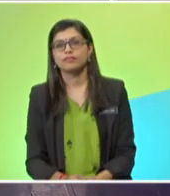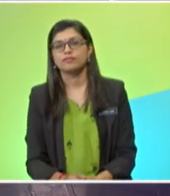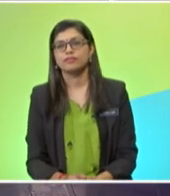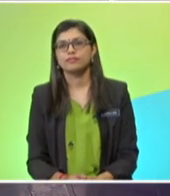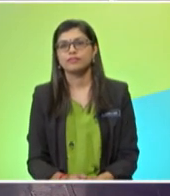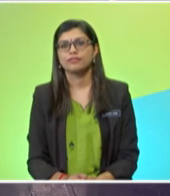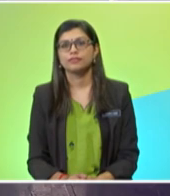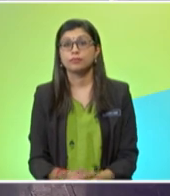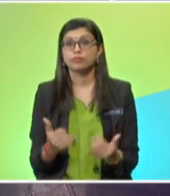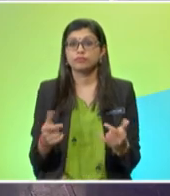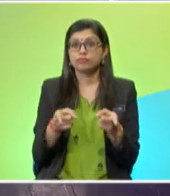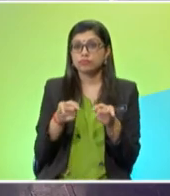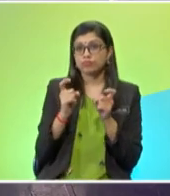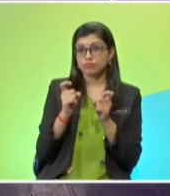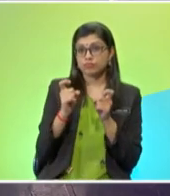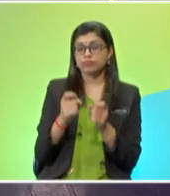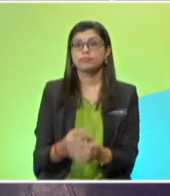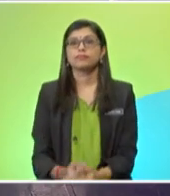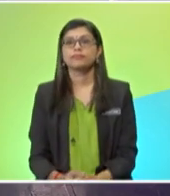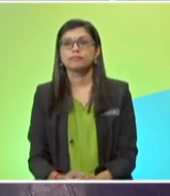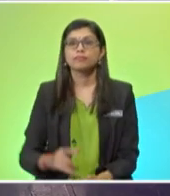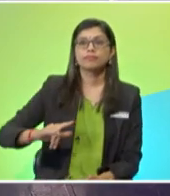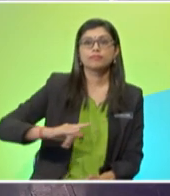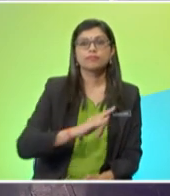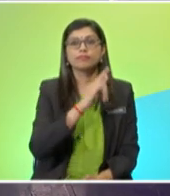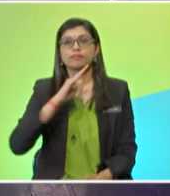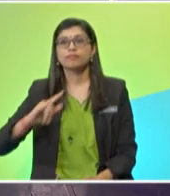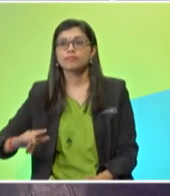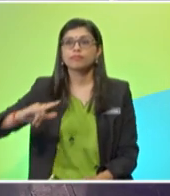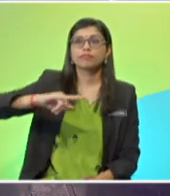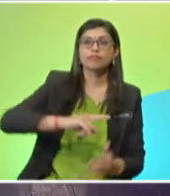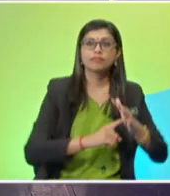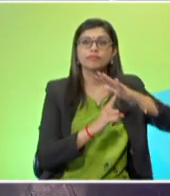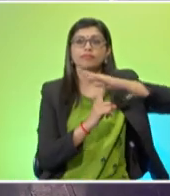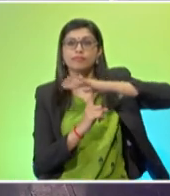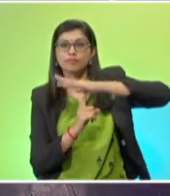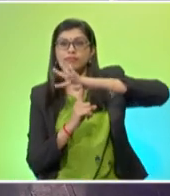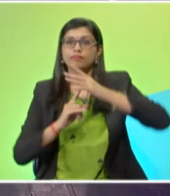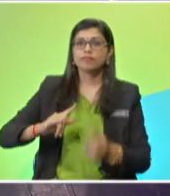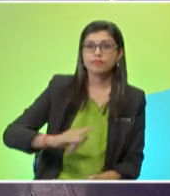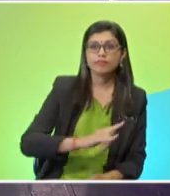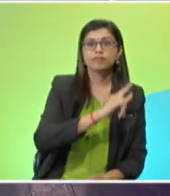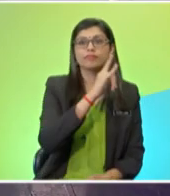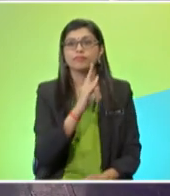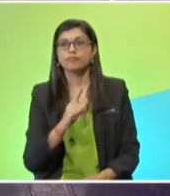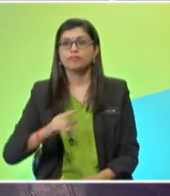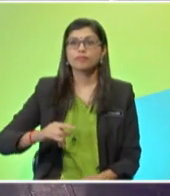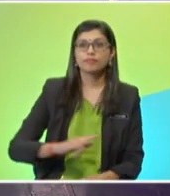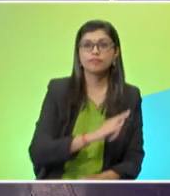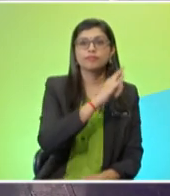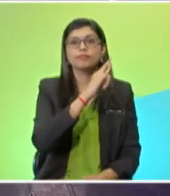be faster. Wow. Aeroplane, an aeroplane, helicopter, helicopter, an aeroplane,